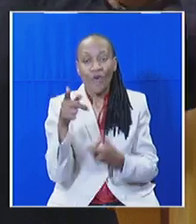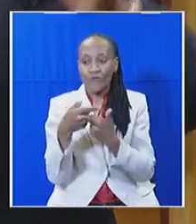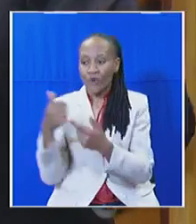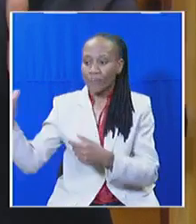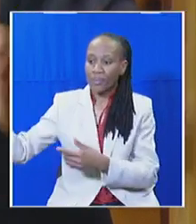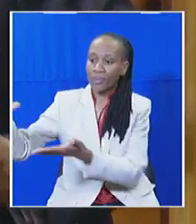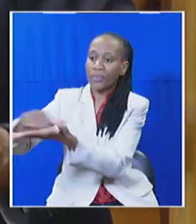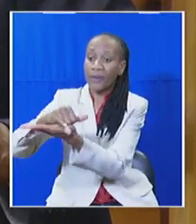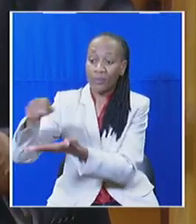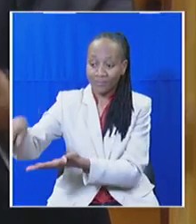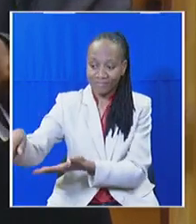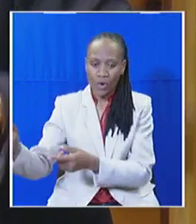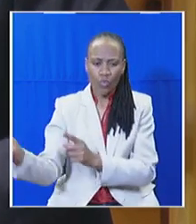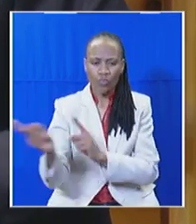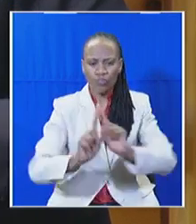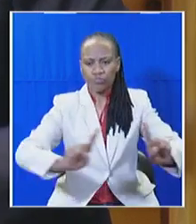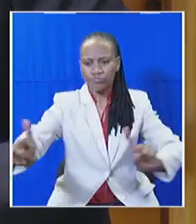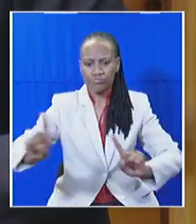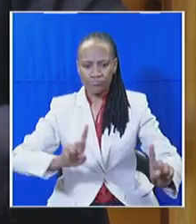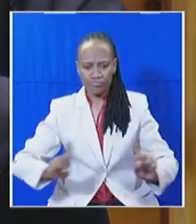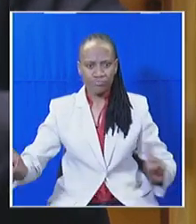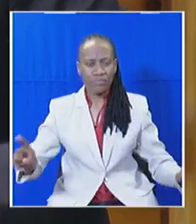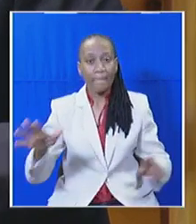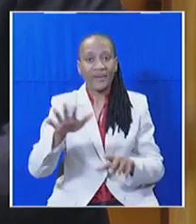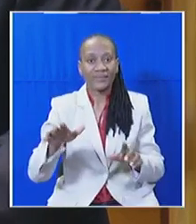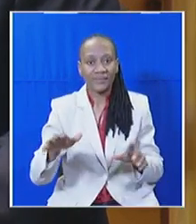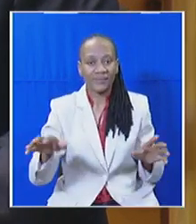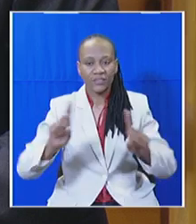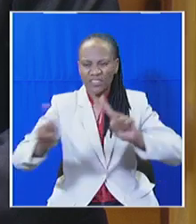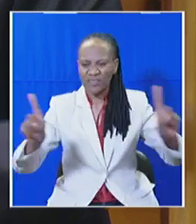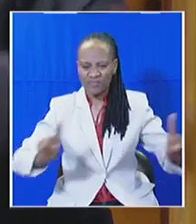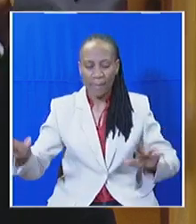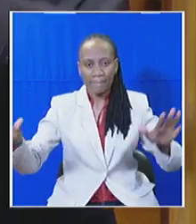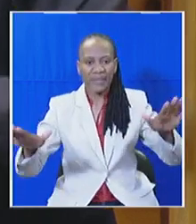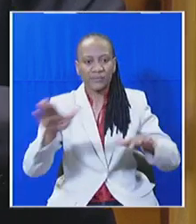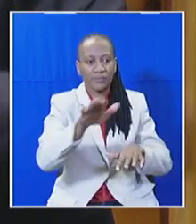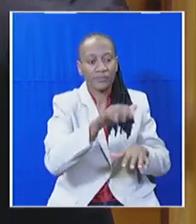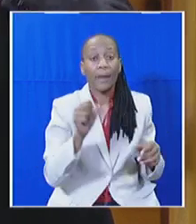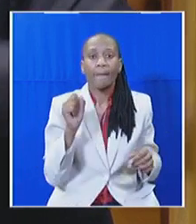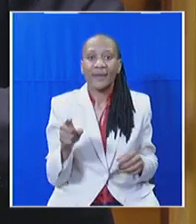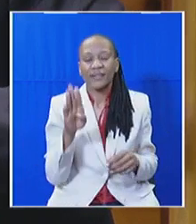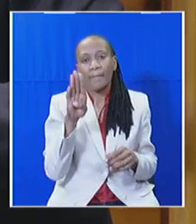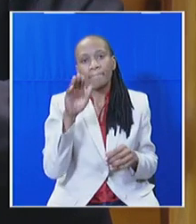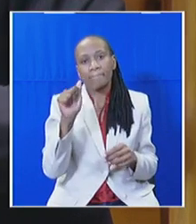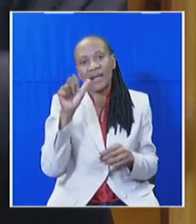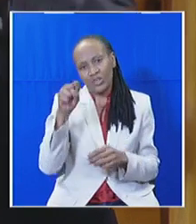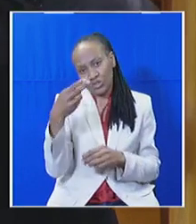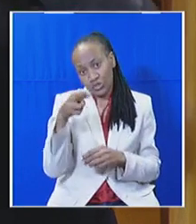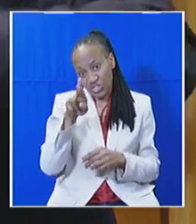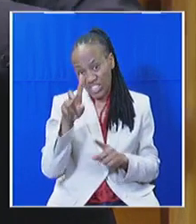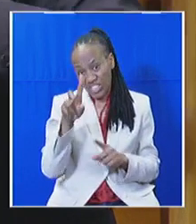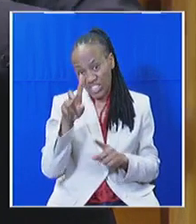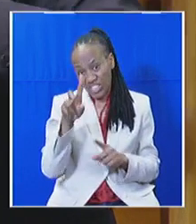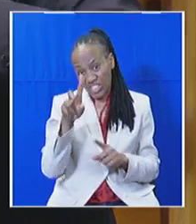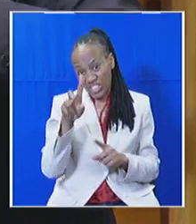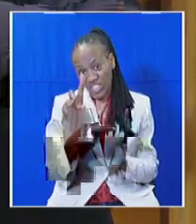to the specific areas where heads of state will be staying. So Bashir was here for the